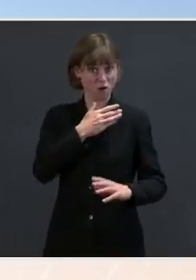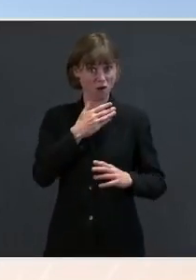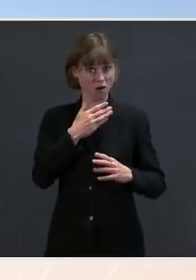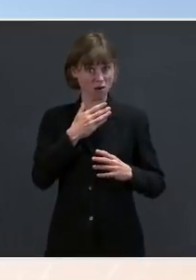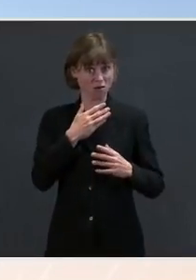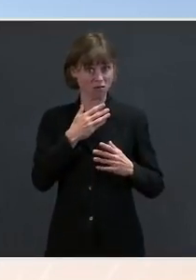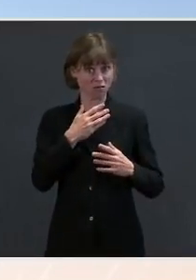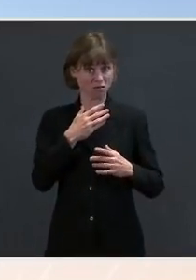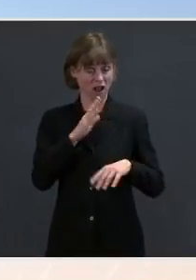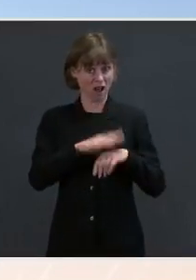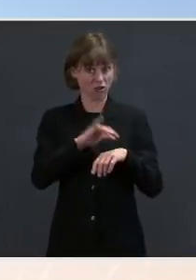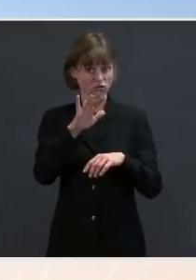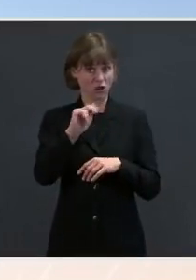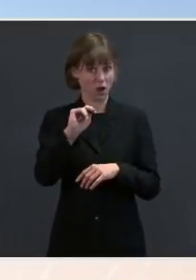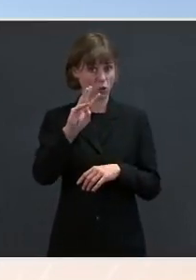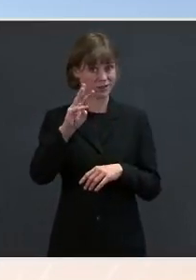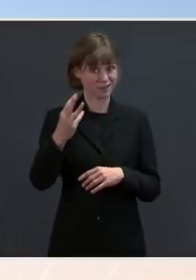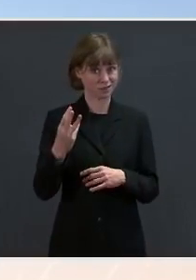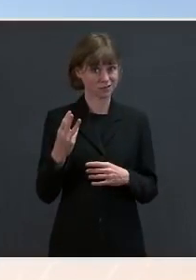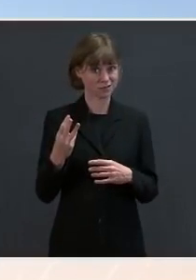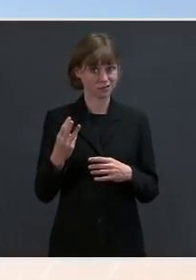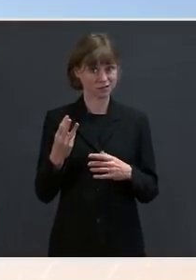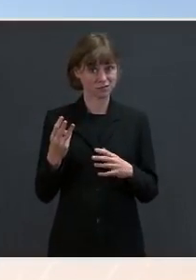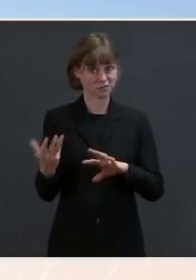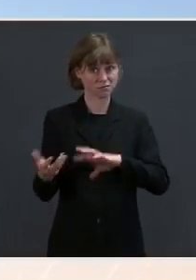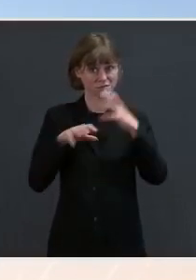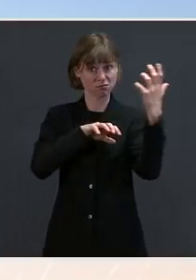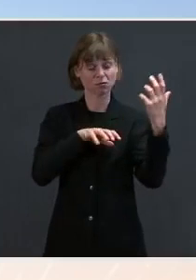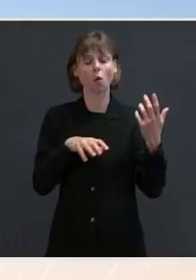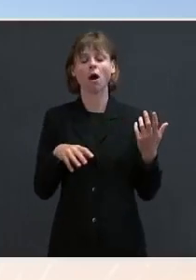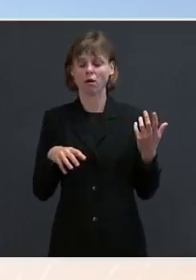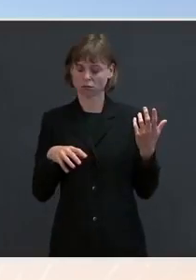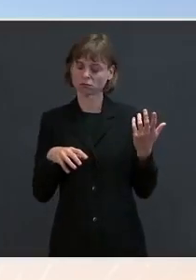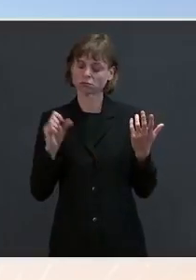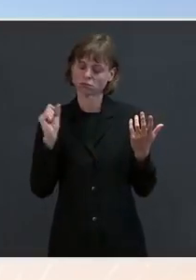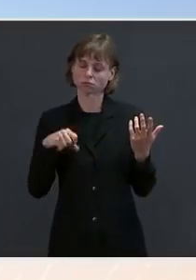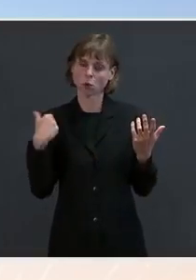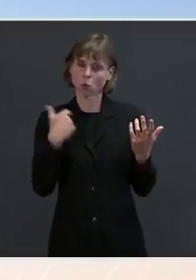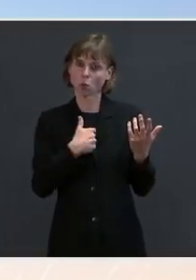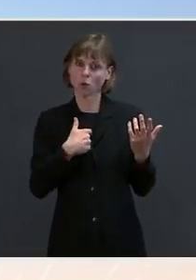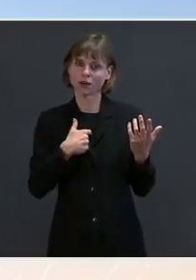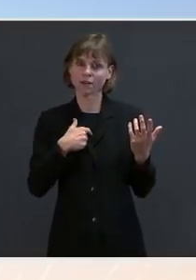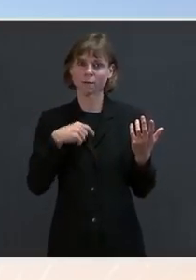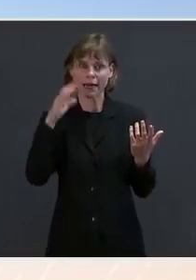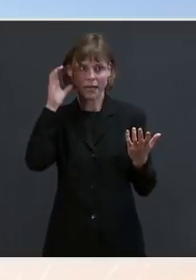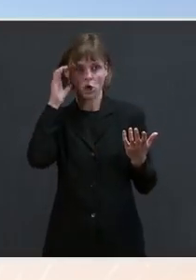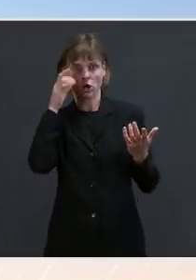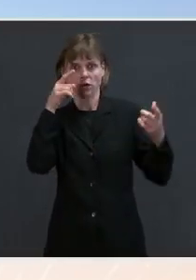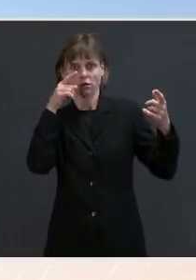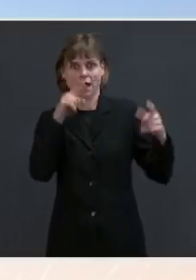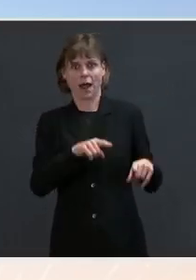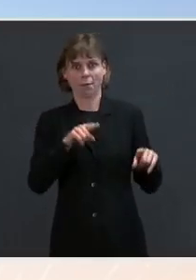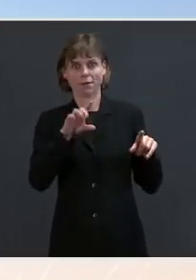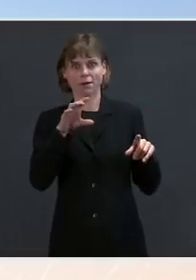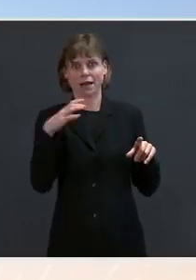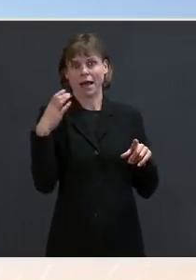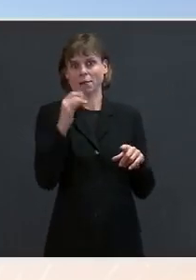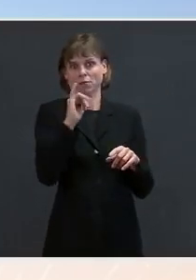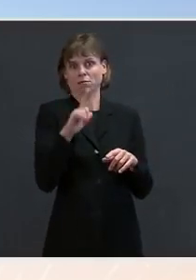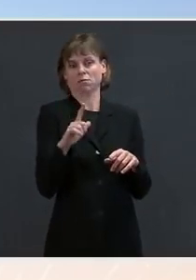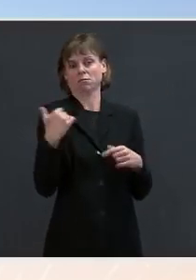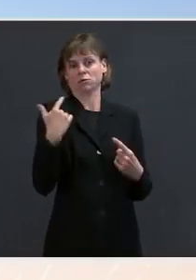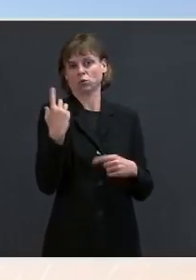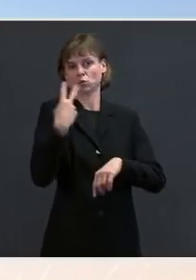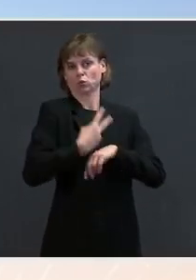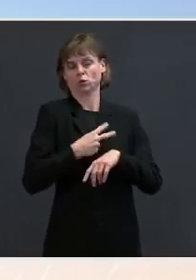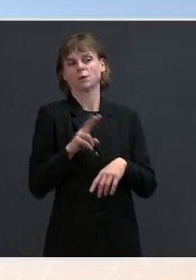January 6th activities at the Capitol? Well, we certainly have been watching the hearings that have been happening on Capitol Hill over the last 2 days. Our team has been. I know the